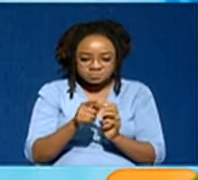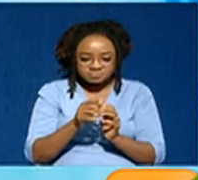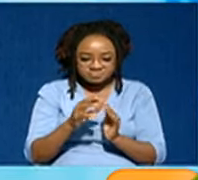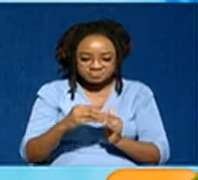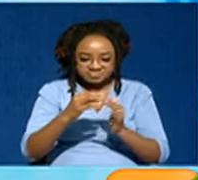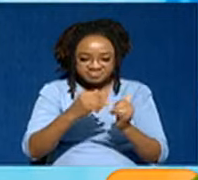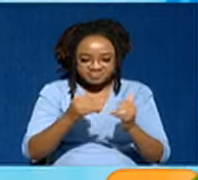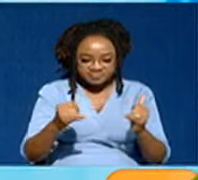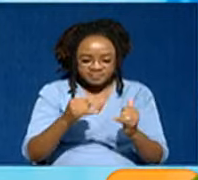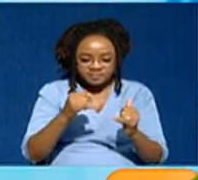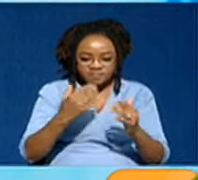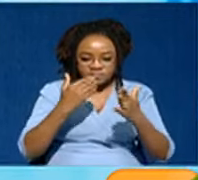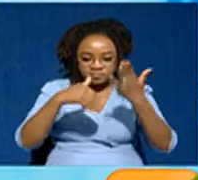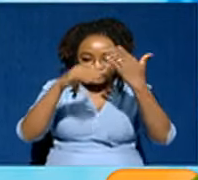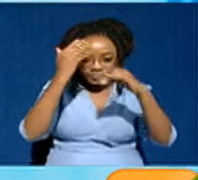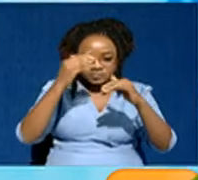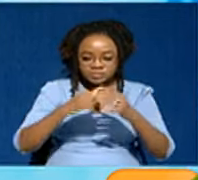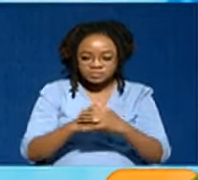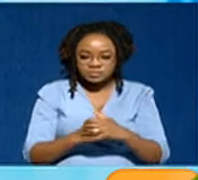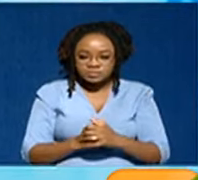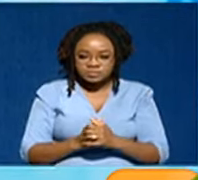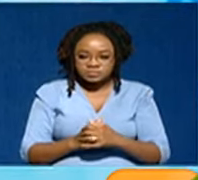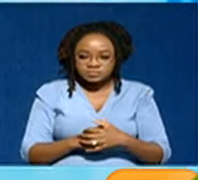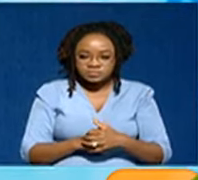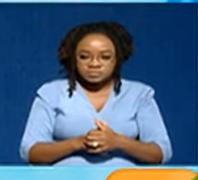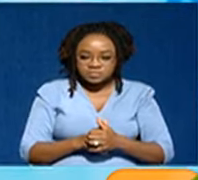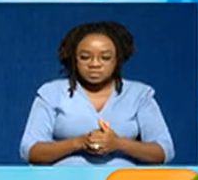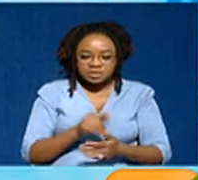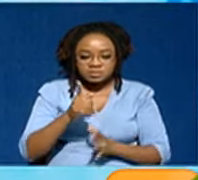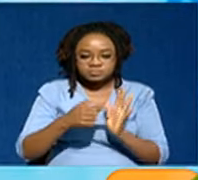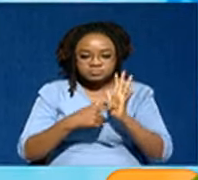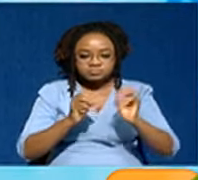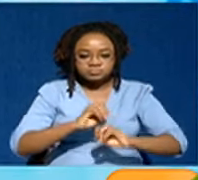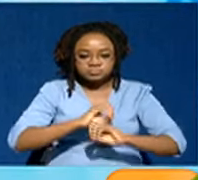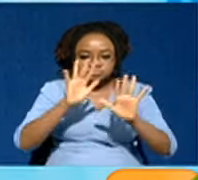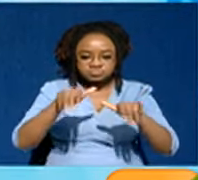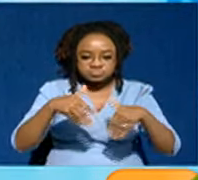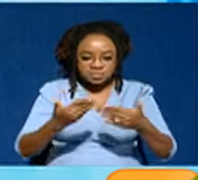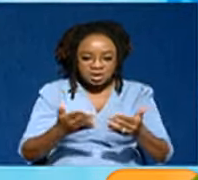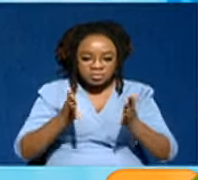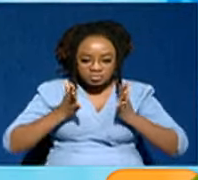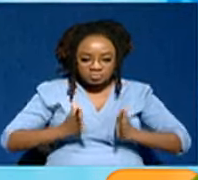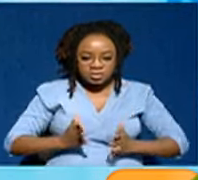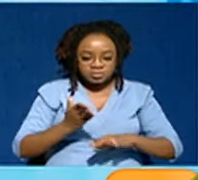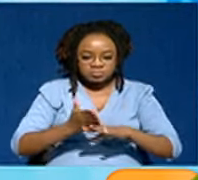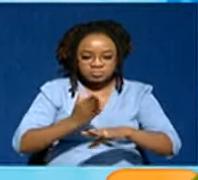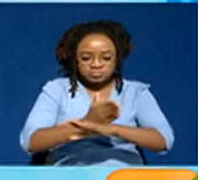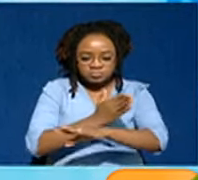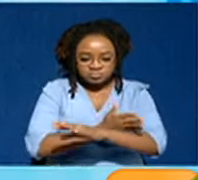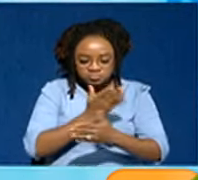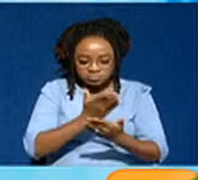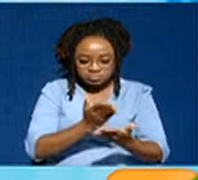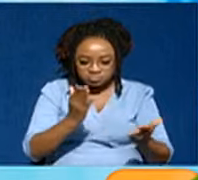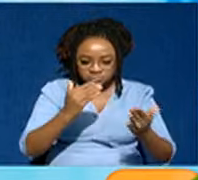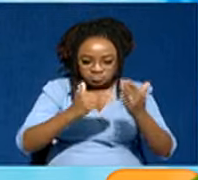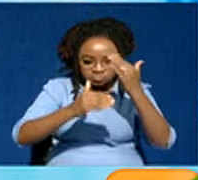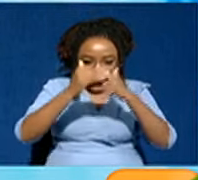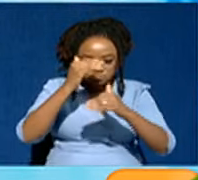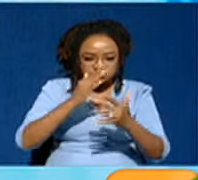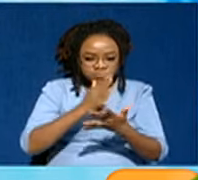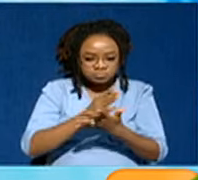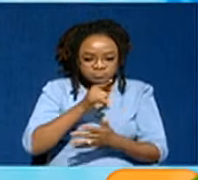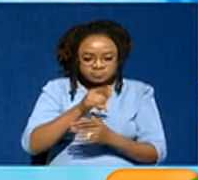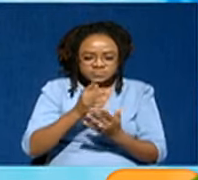The one that shows how somebody is able to progress within their profession. Yeah. That is something that